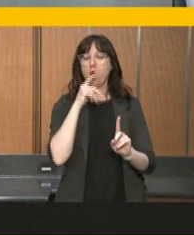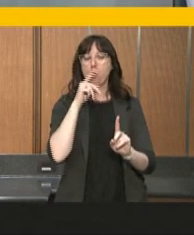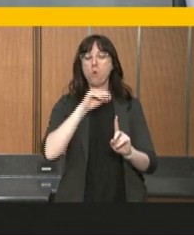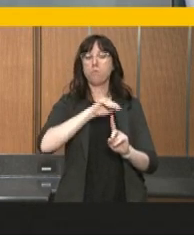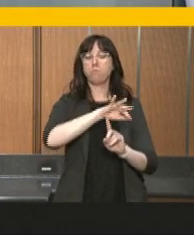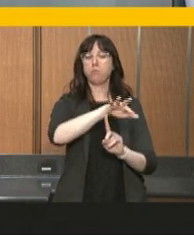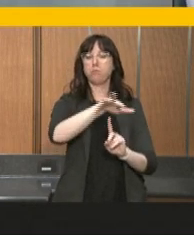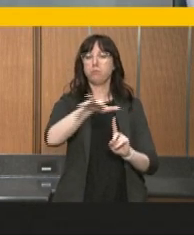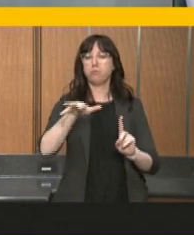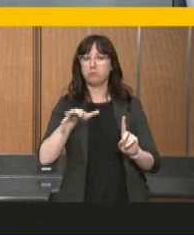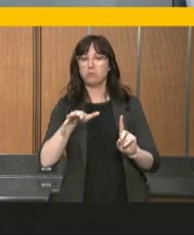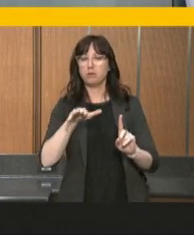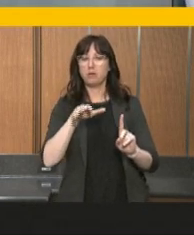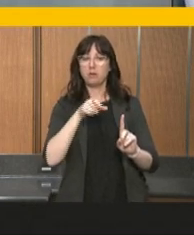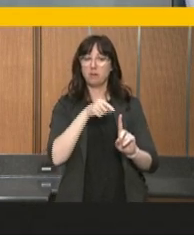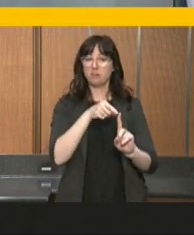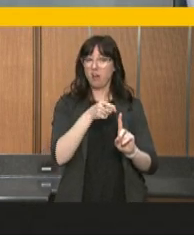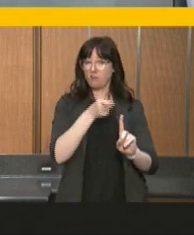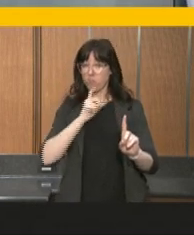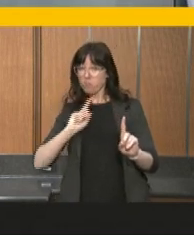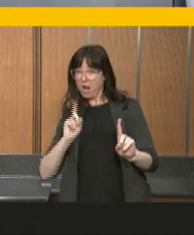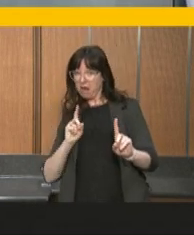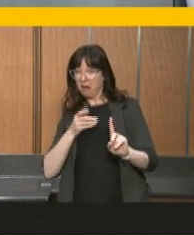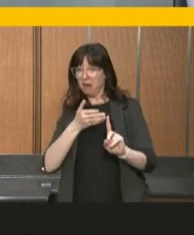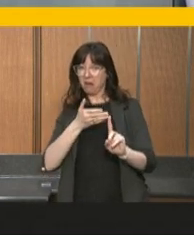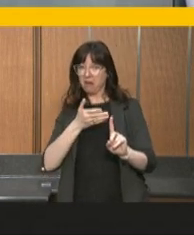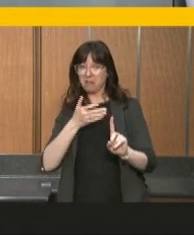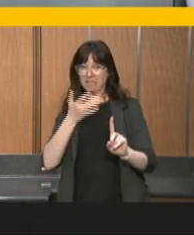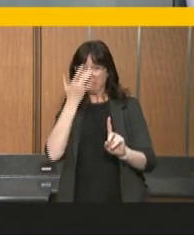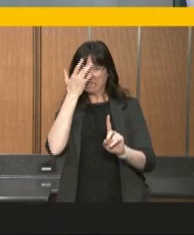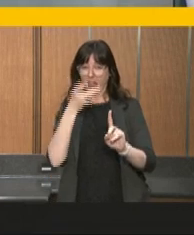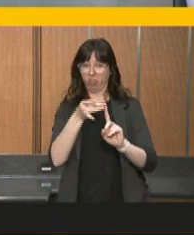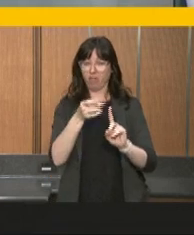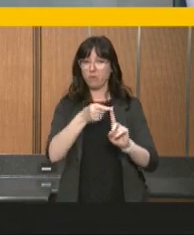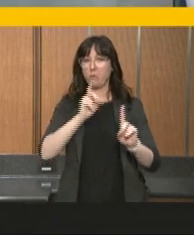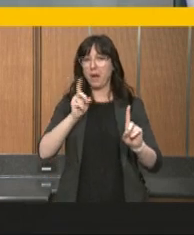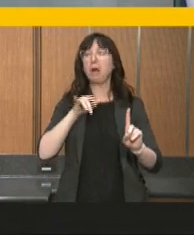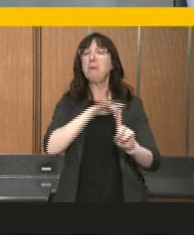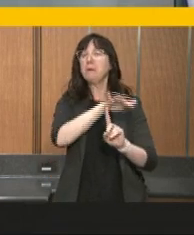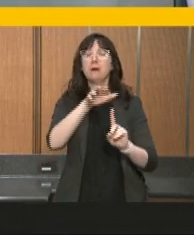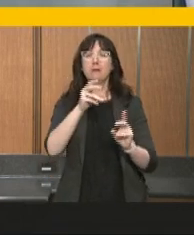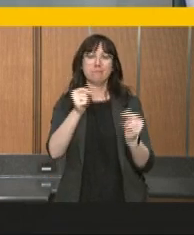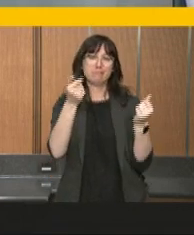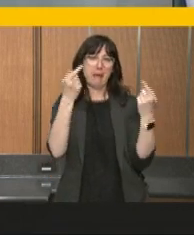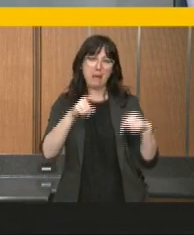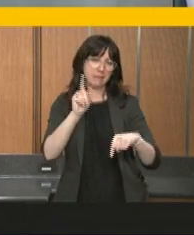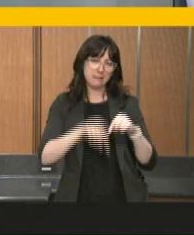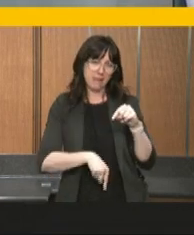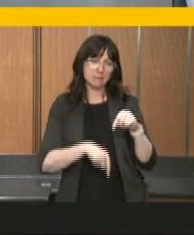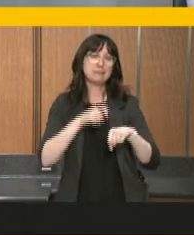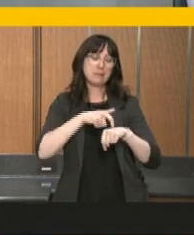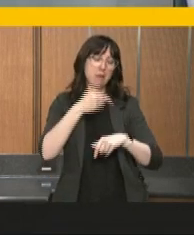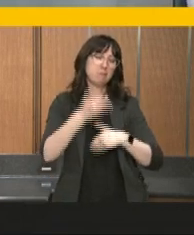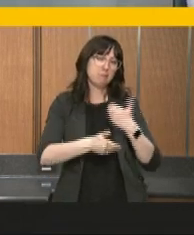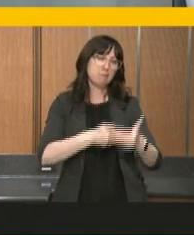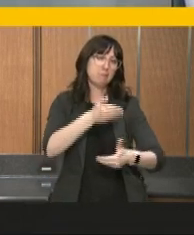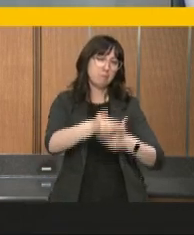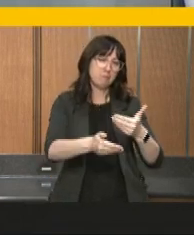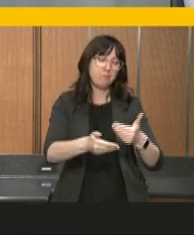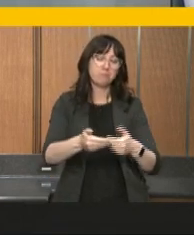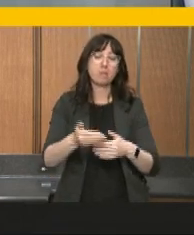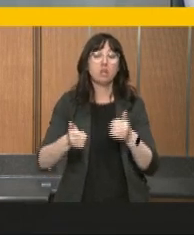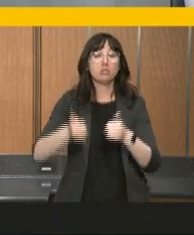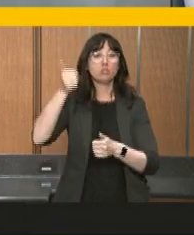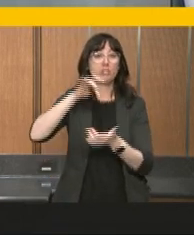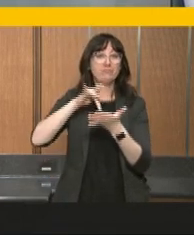you investigate them, it's not that that is an instantaneous thing. I can tell you that chief medical officers actually was picking up the phone